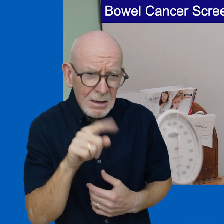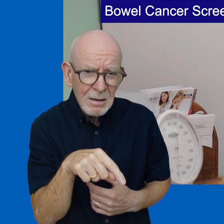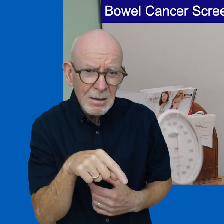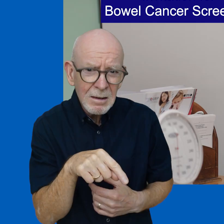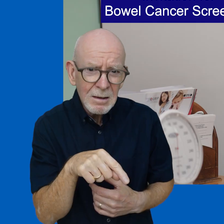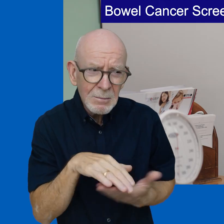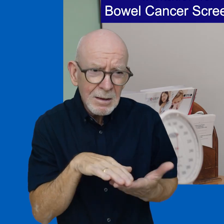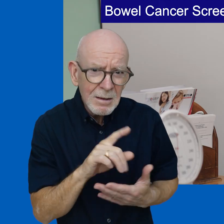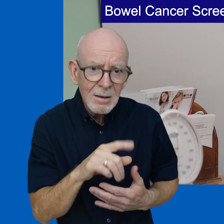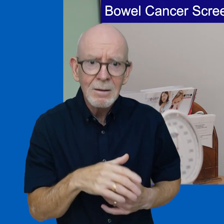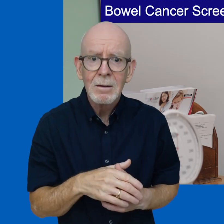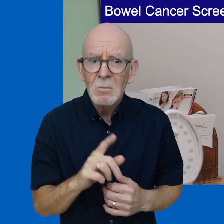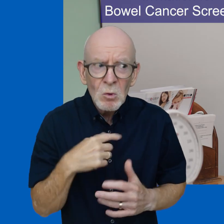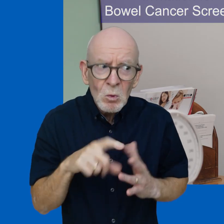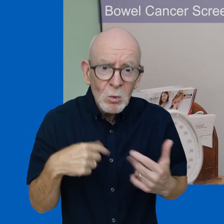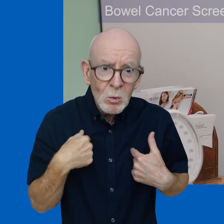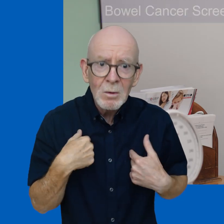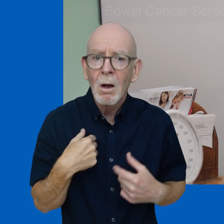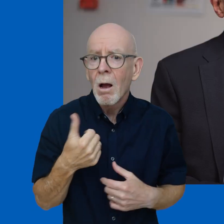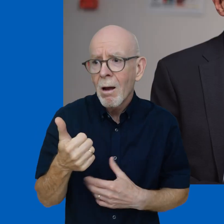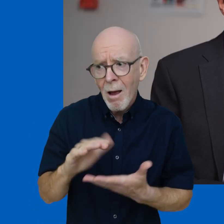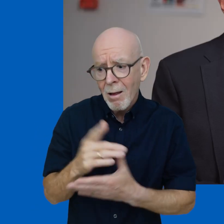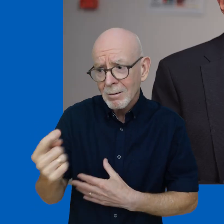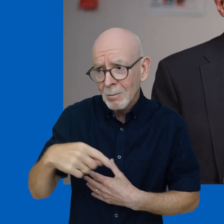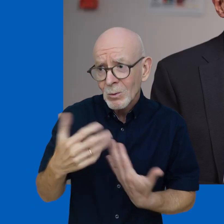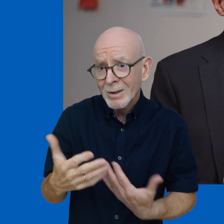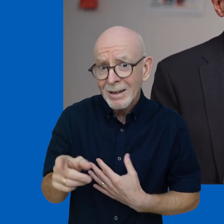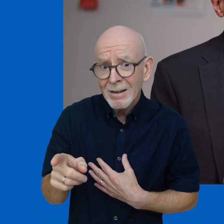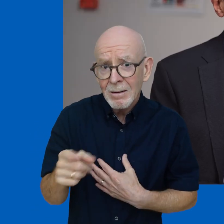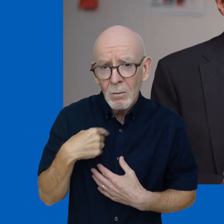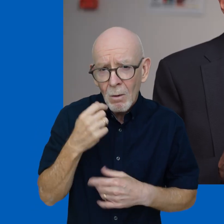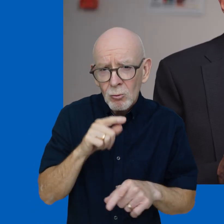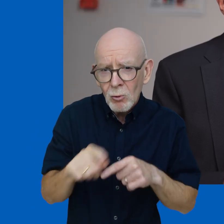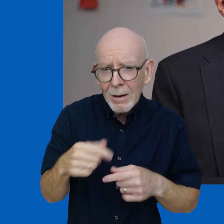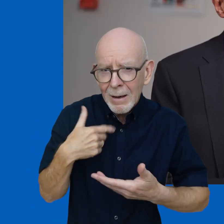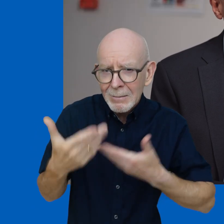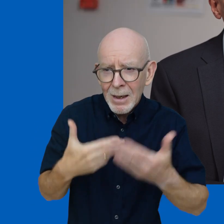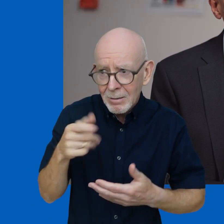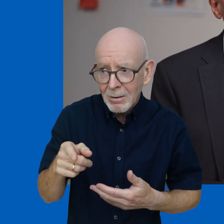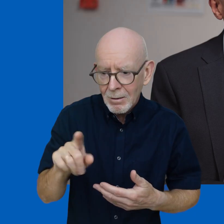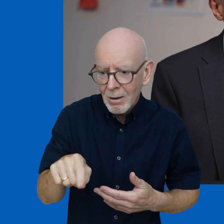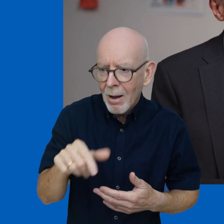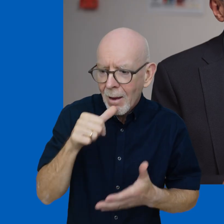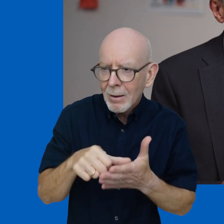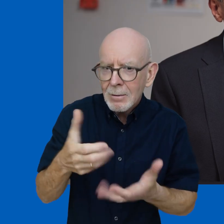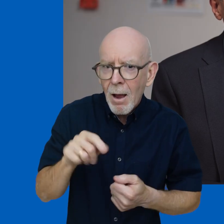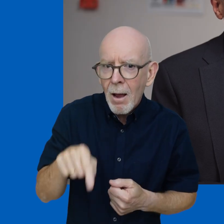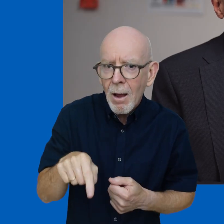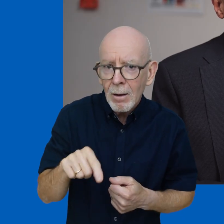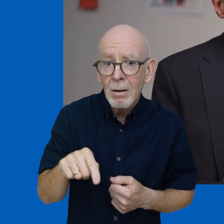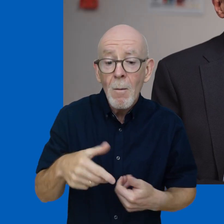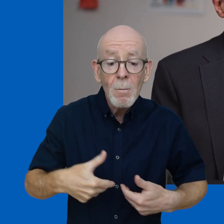if you can tell me what it means and what should I do. I'm glad you've come in today, and I will try and explain to you this